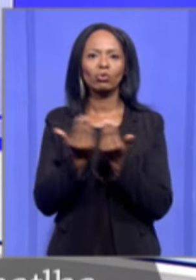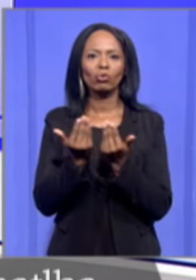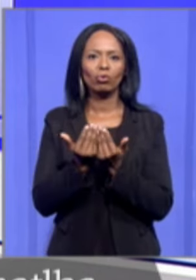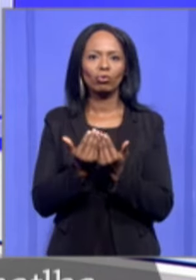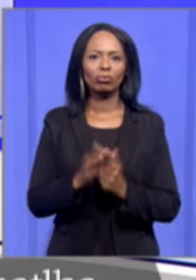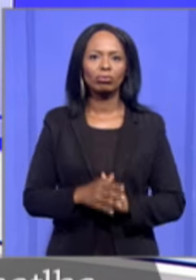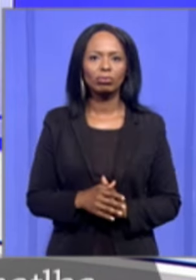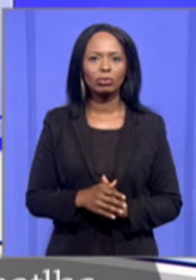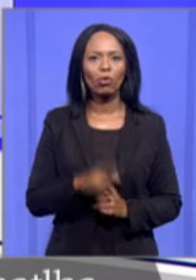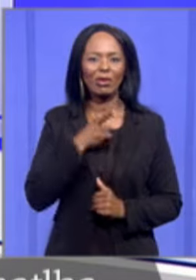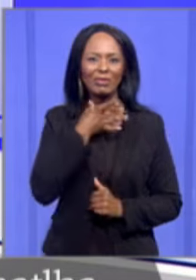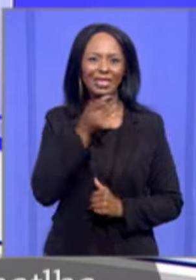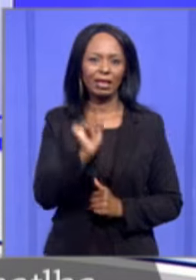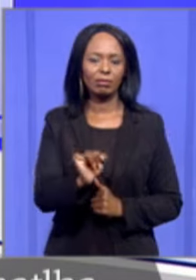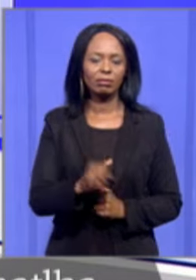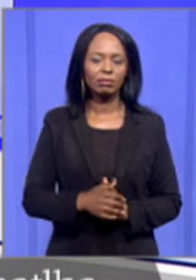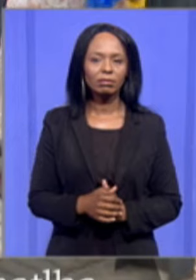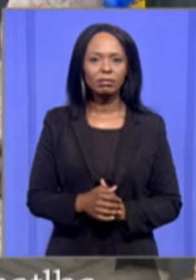di tlhopetseng.